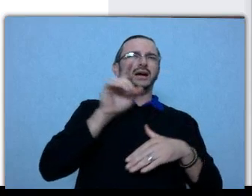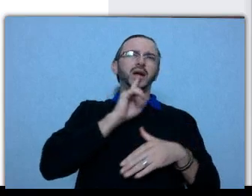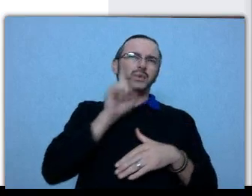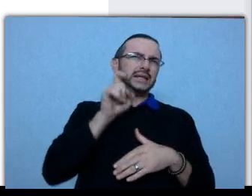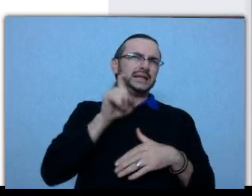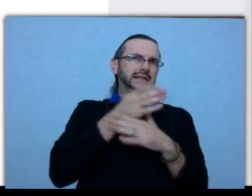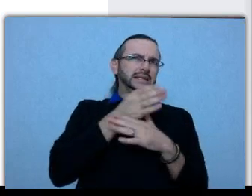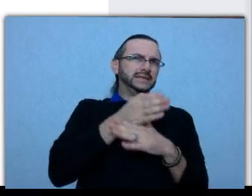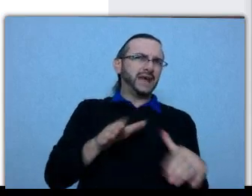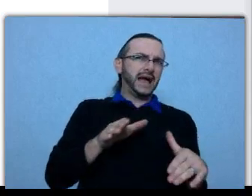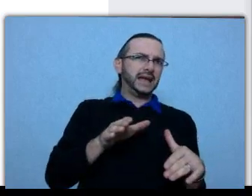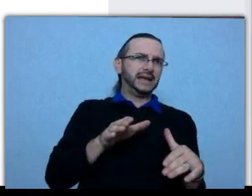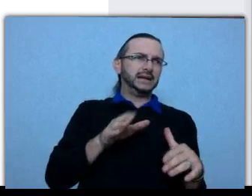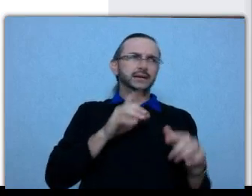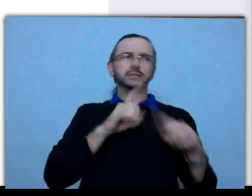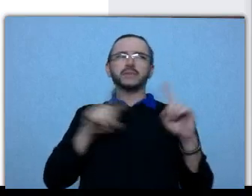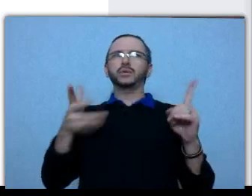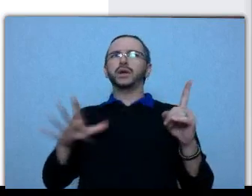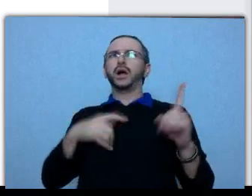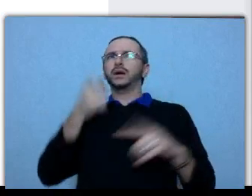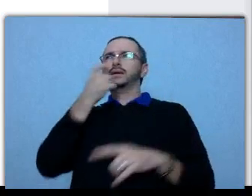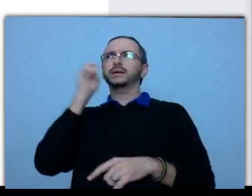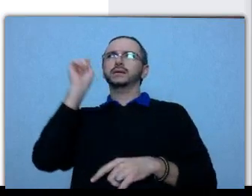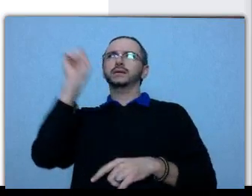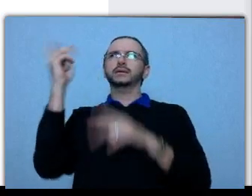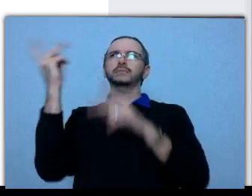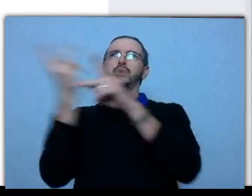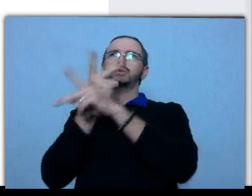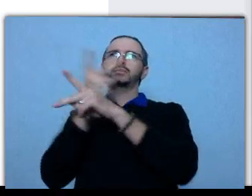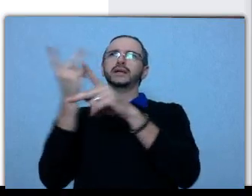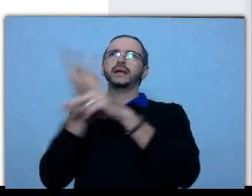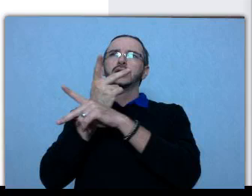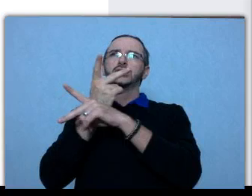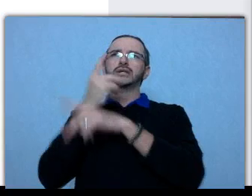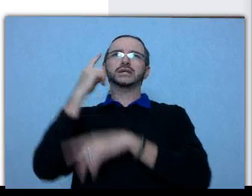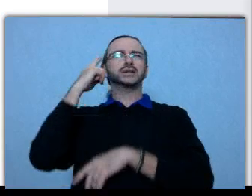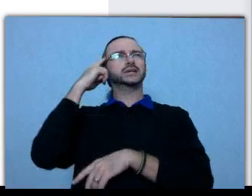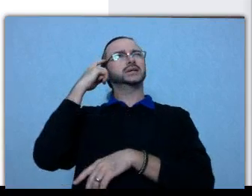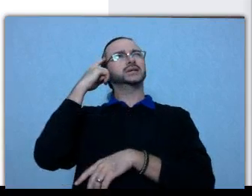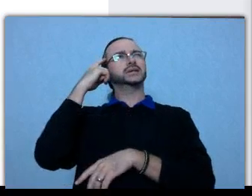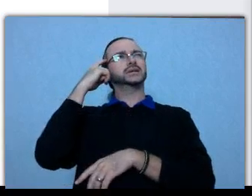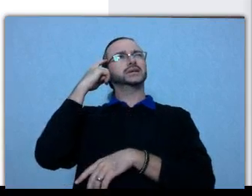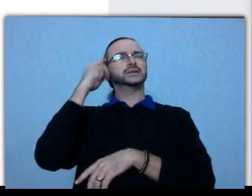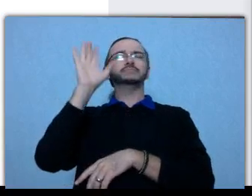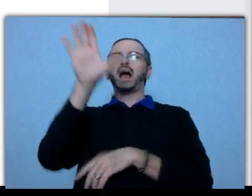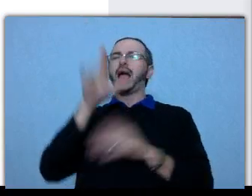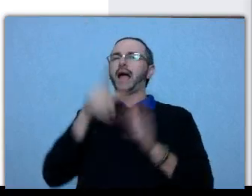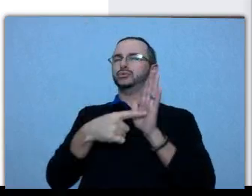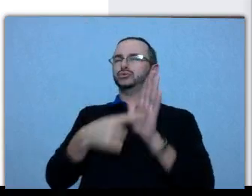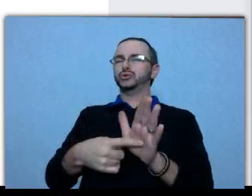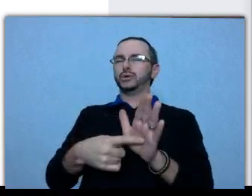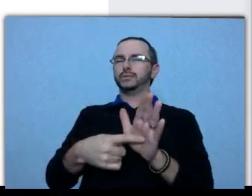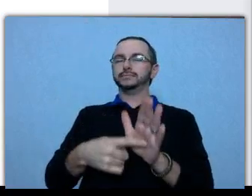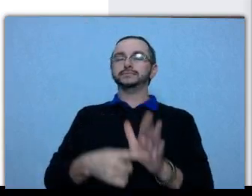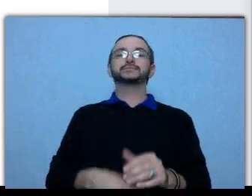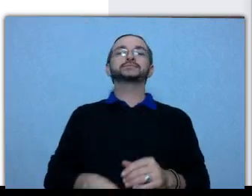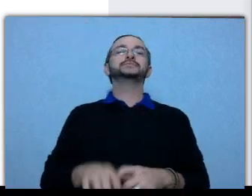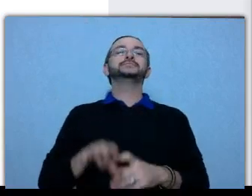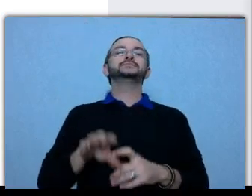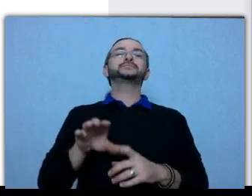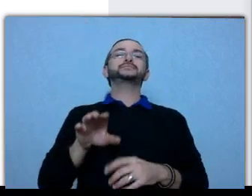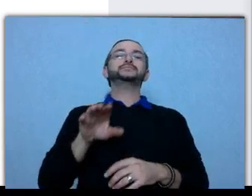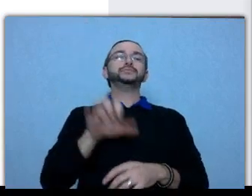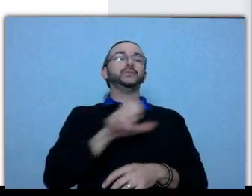dividing, but I have that multiplication symbol in there. But don't worry, I'm going to show you kind of how to do this. So I'm looking at 35 over